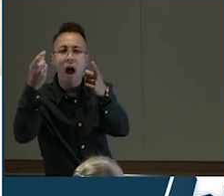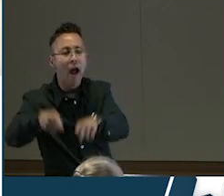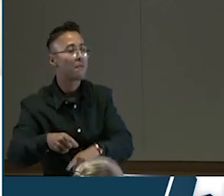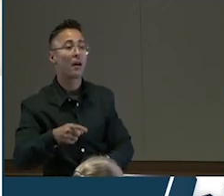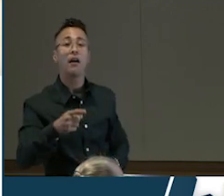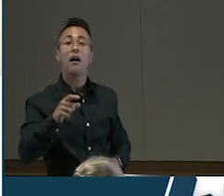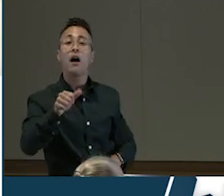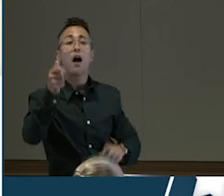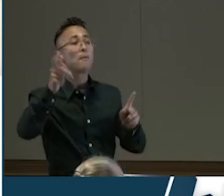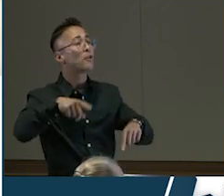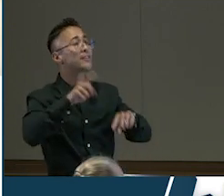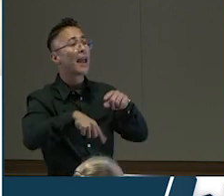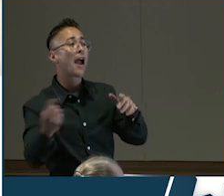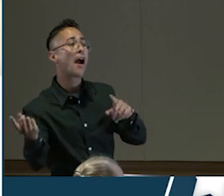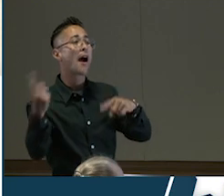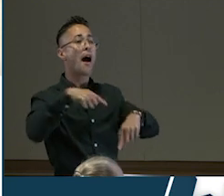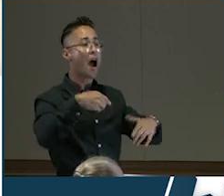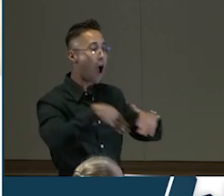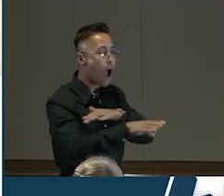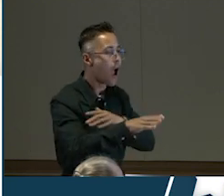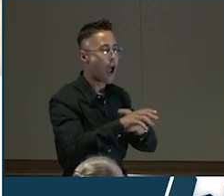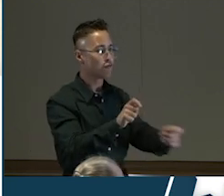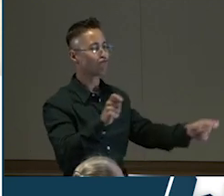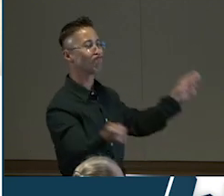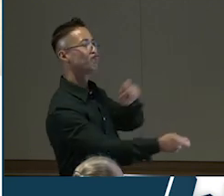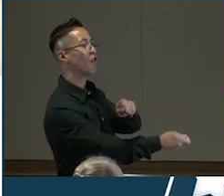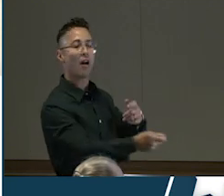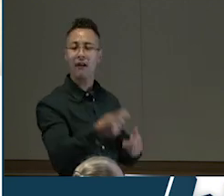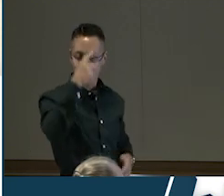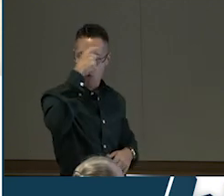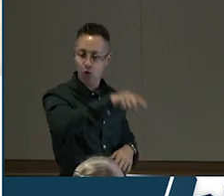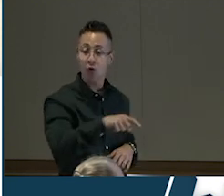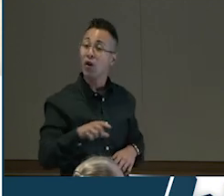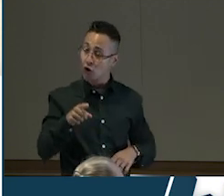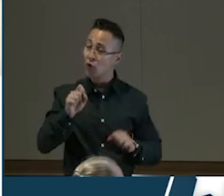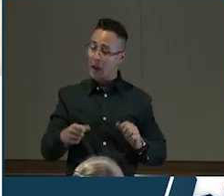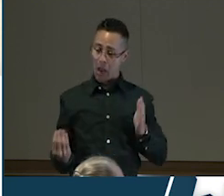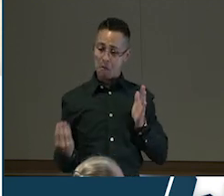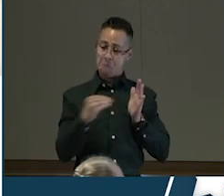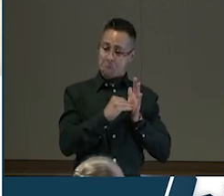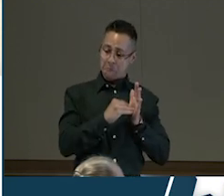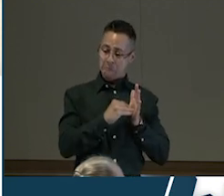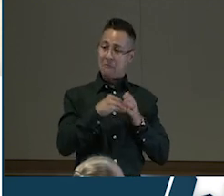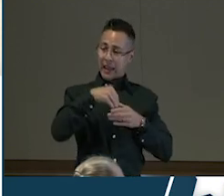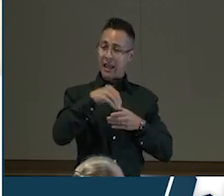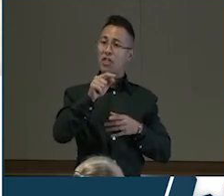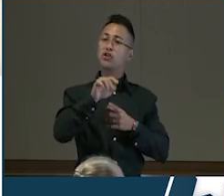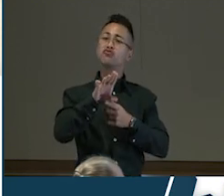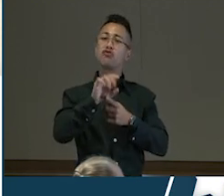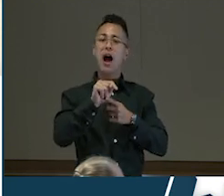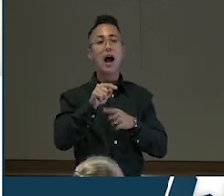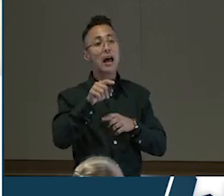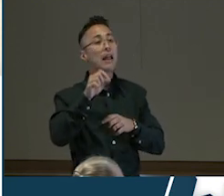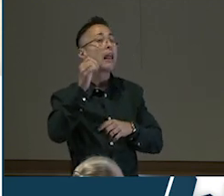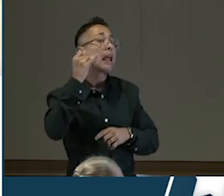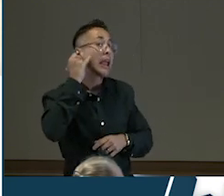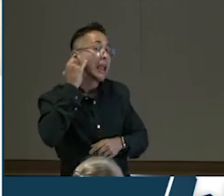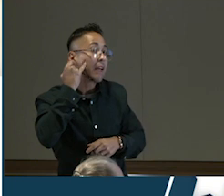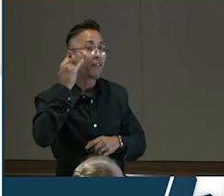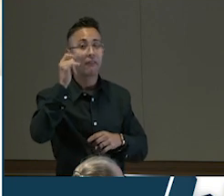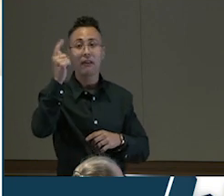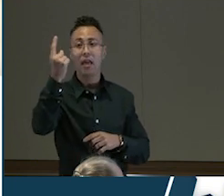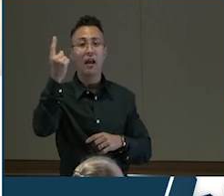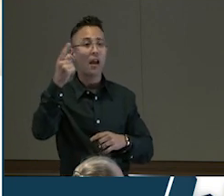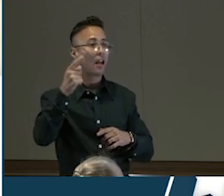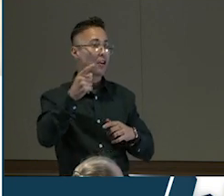change the game plan on you. You can put in the trust certain things that can be subject to change, like you can buy and sell a house